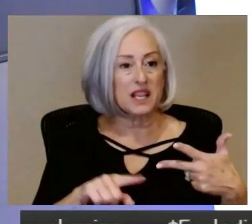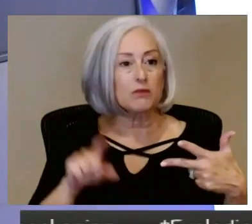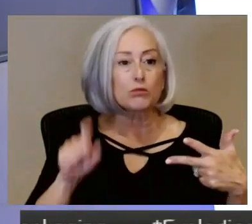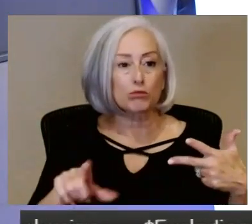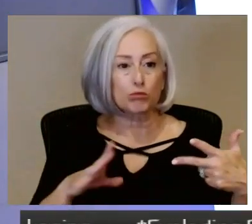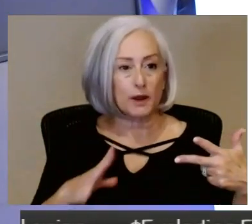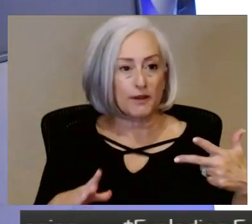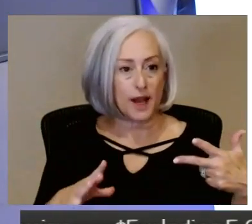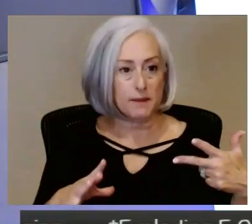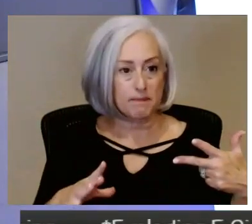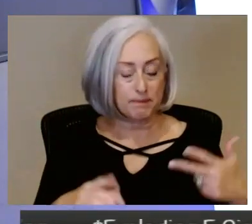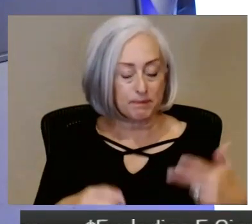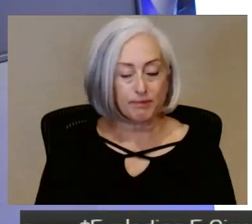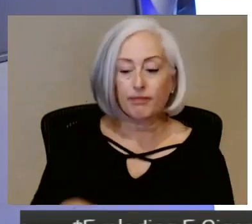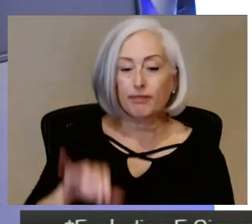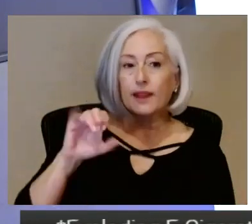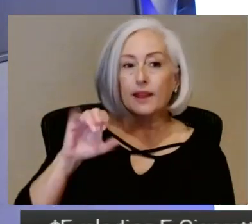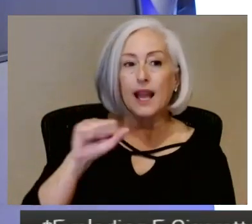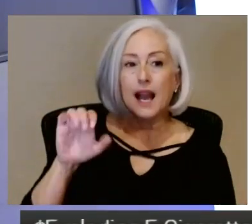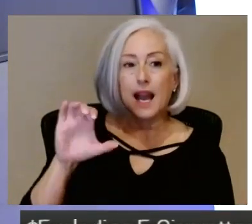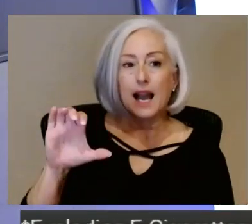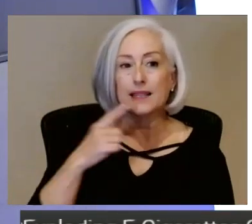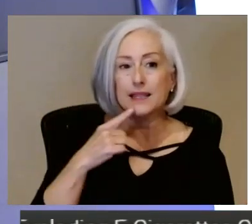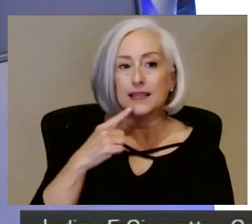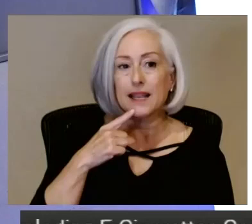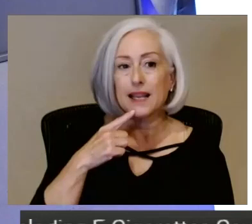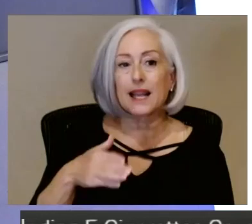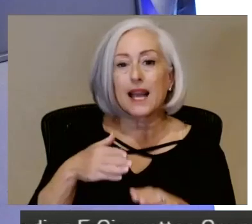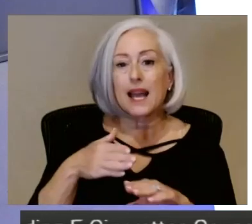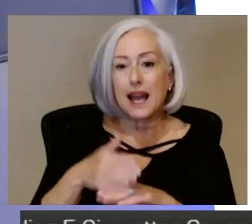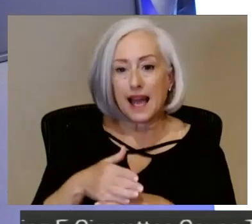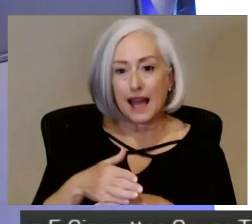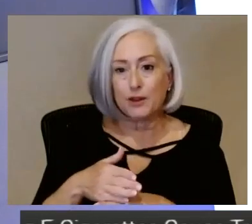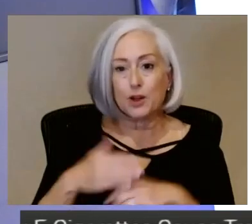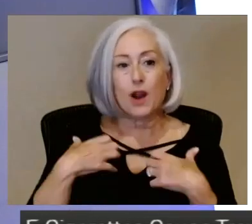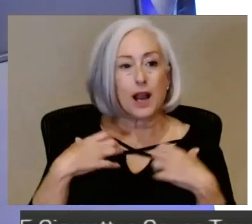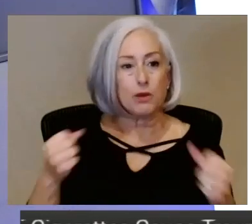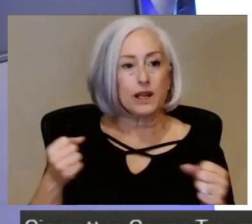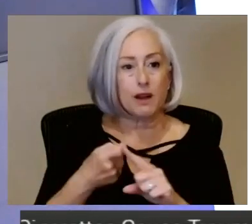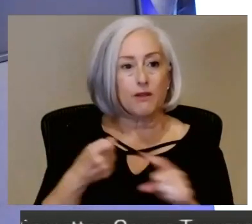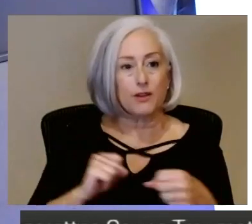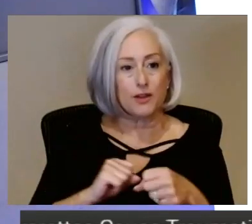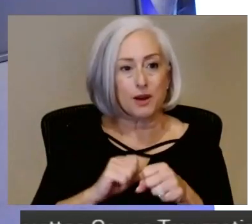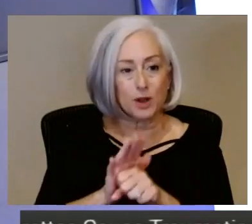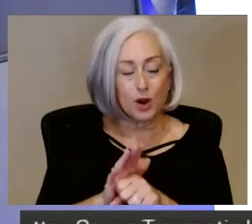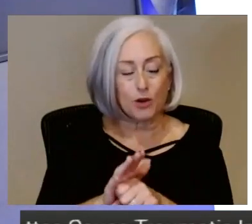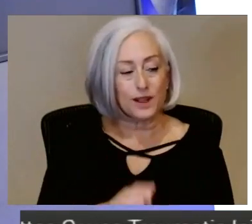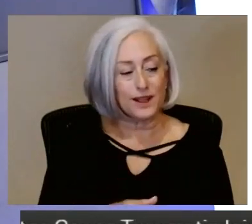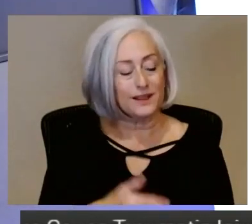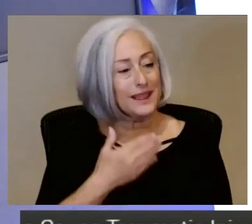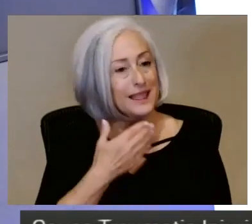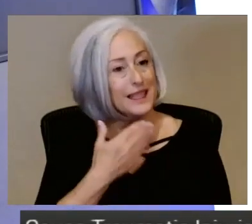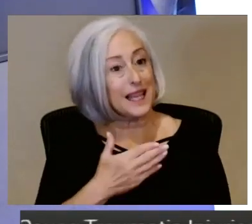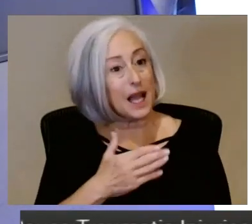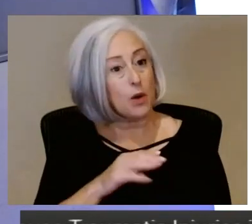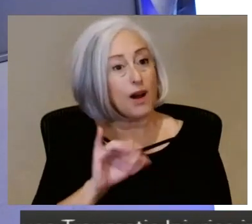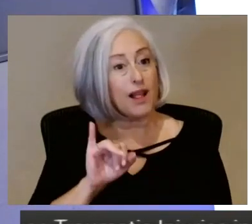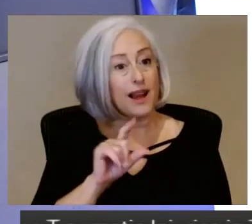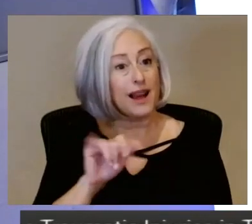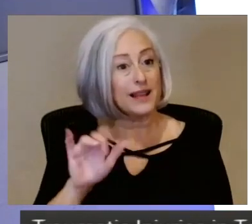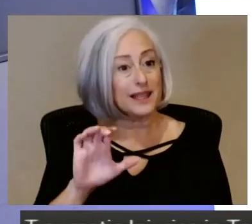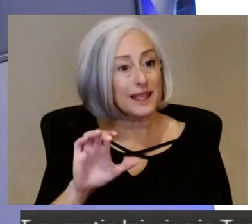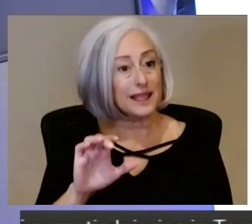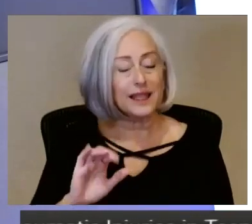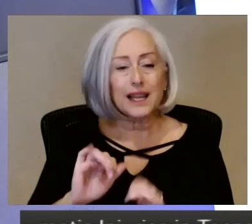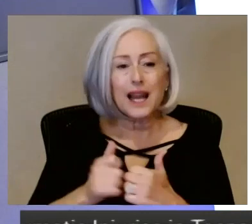says, after I recover from my current bout of COVID, yes, get well, Isaac, please. How safe will it be, and how soon can he get to the